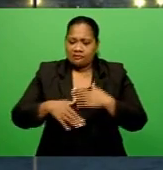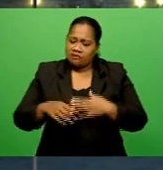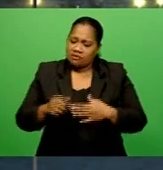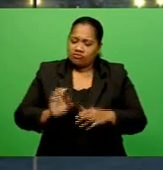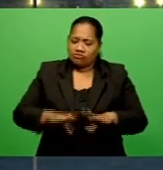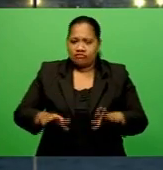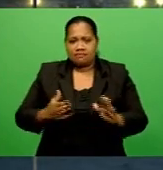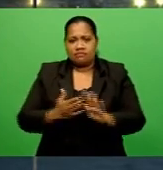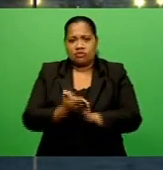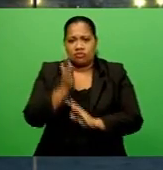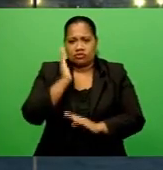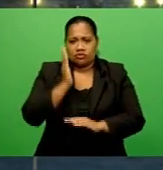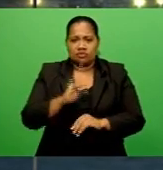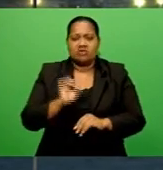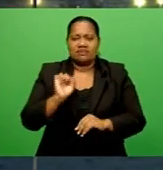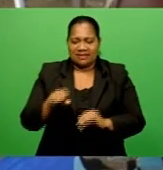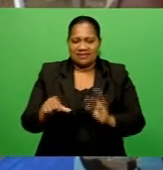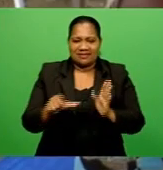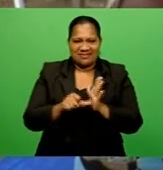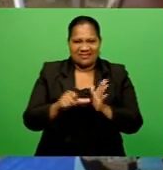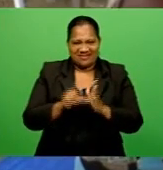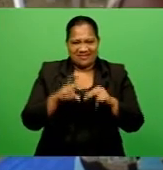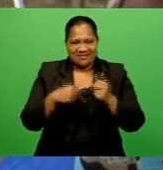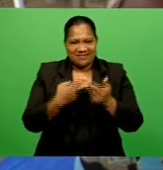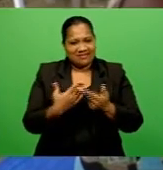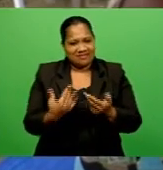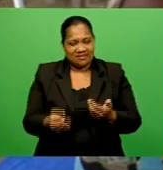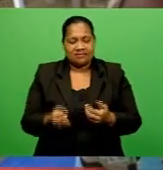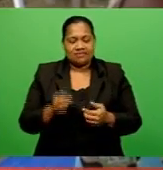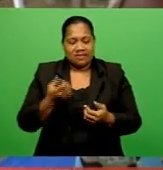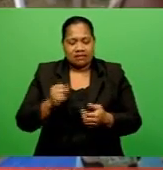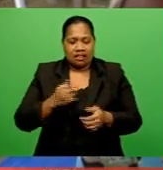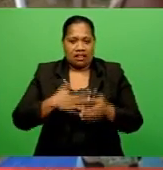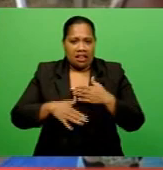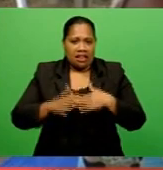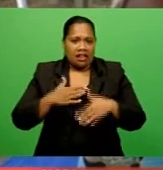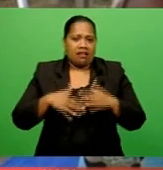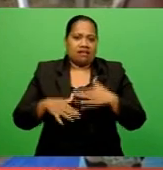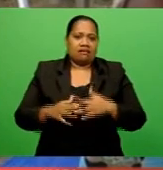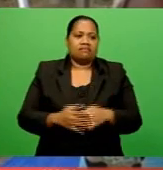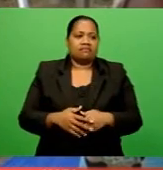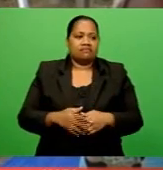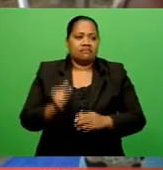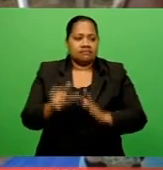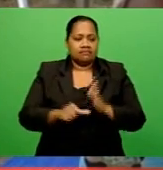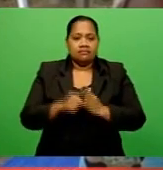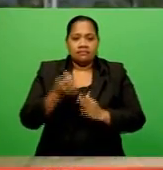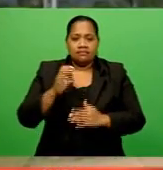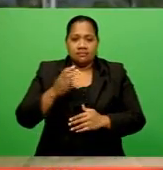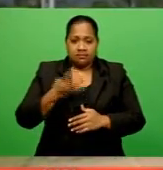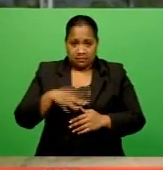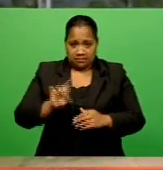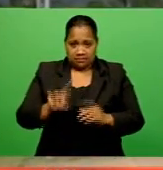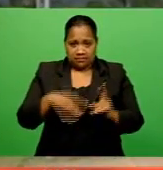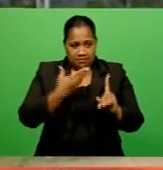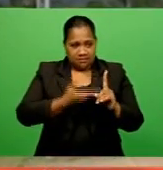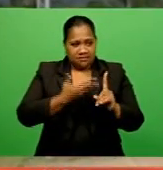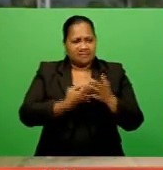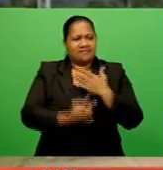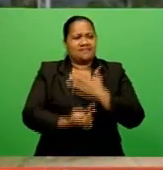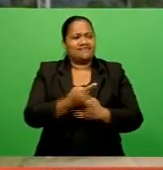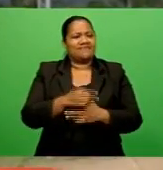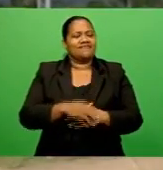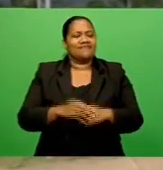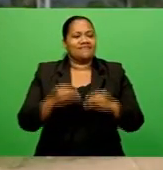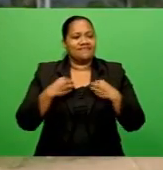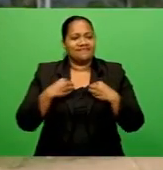family. Details with Felipe Necaso. The 41-year-old mother has been operating a small business from the Vot City